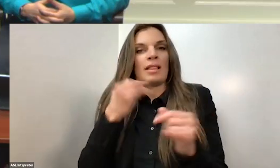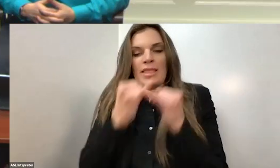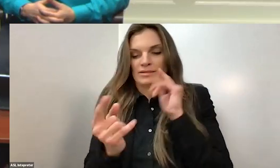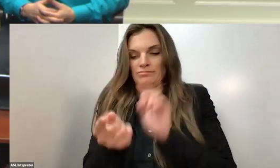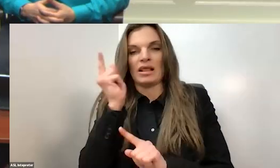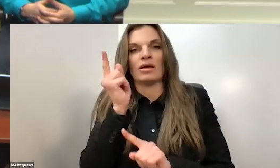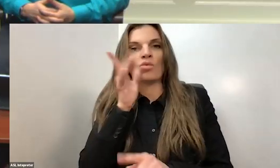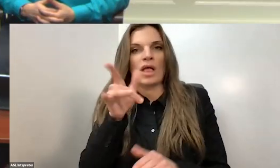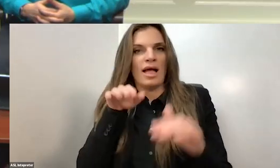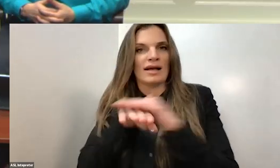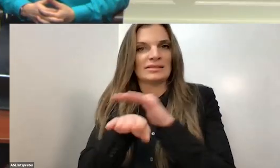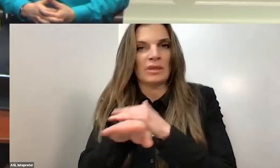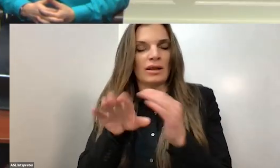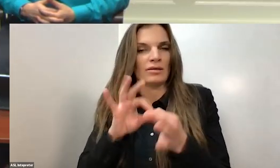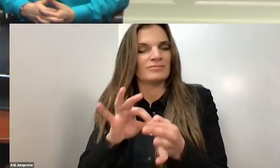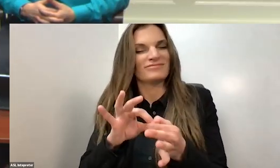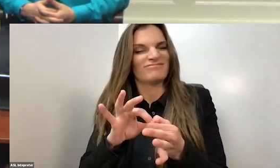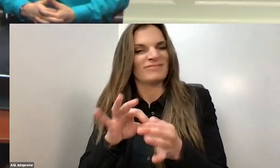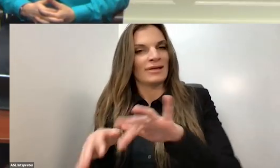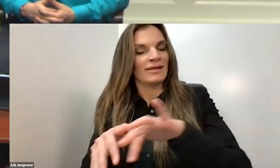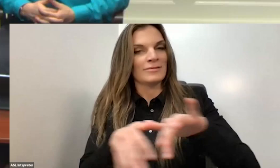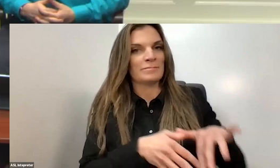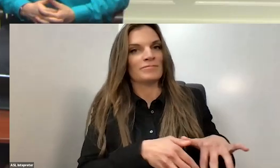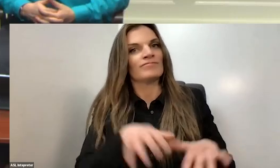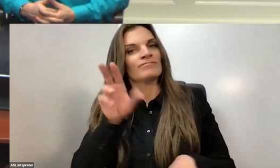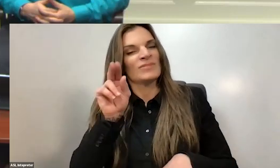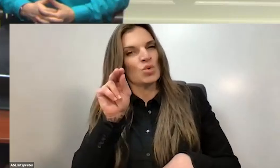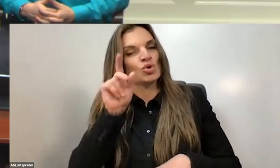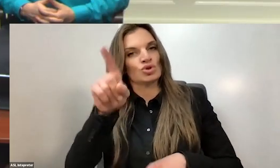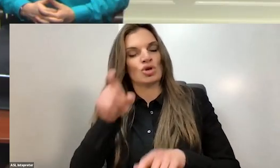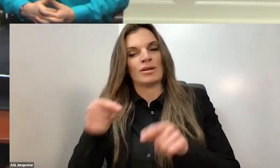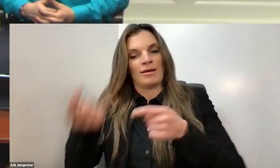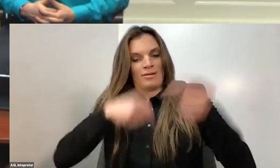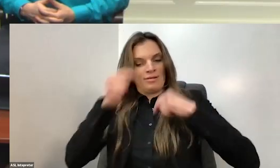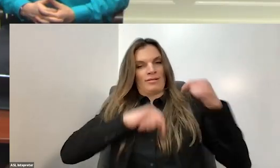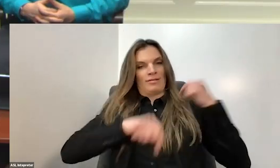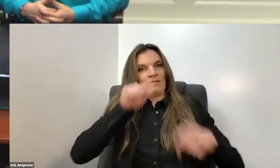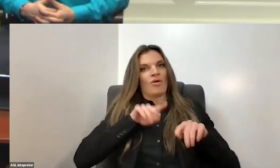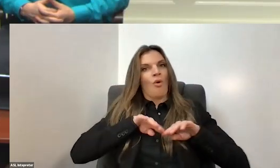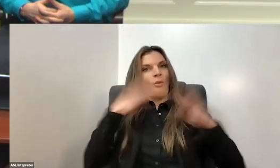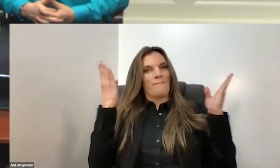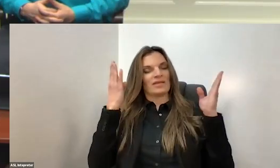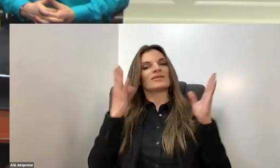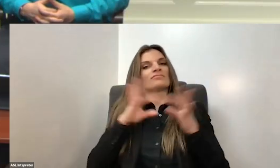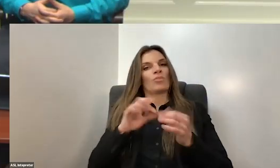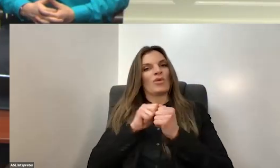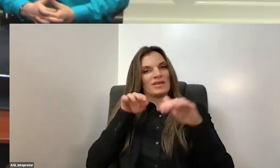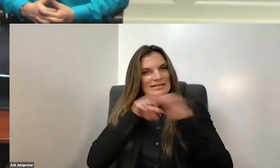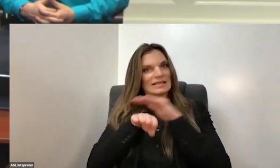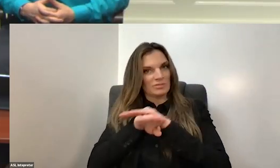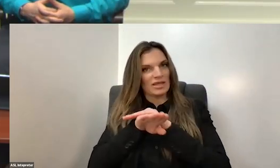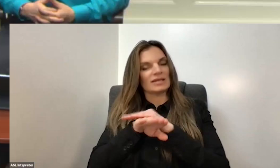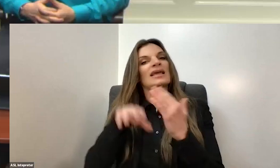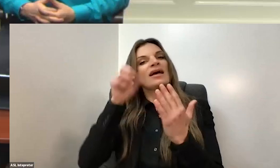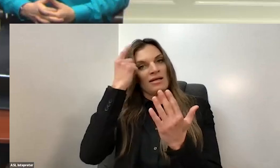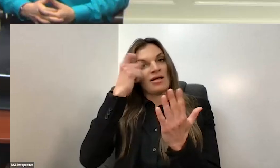what are those big blocking items? Let's get those all buttoned down first. Sure, we've got all these other things.